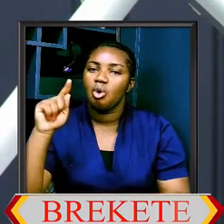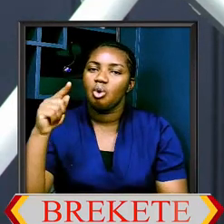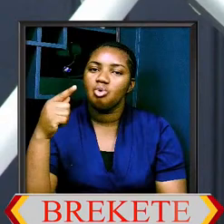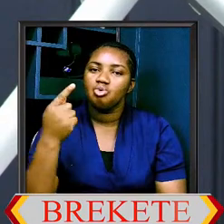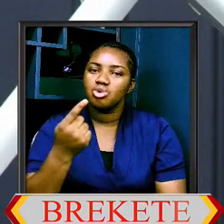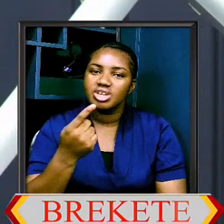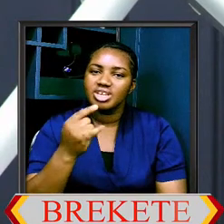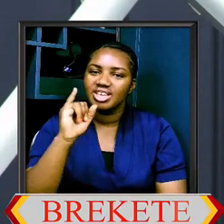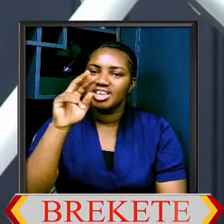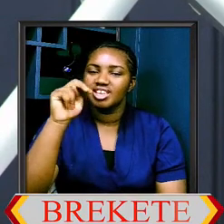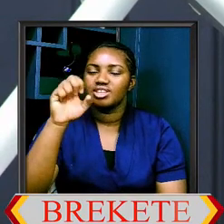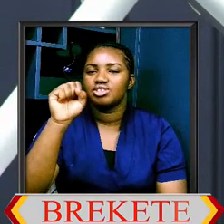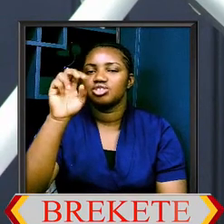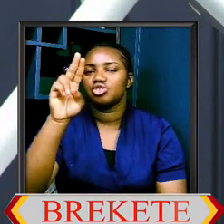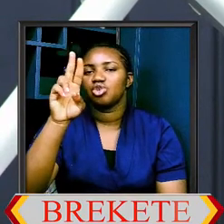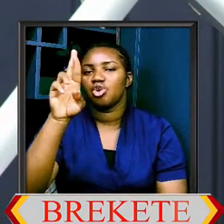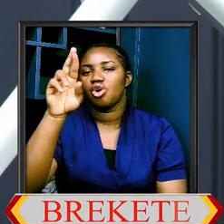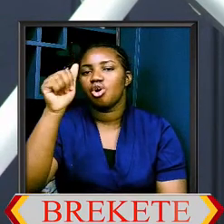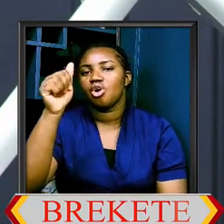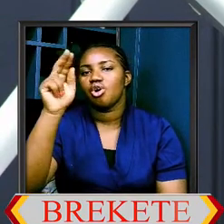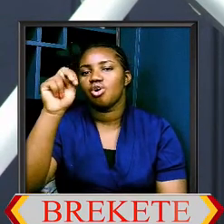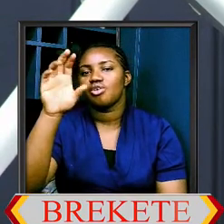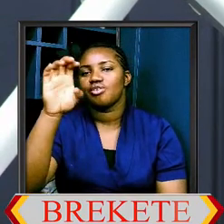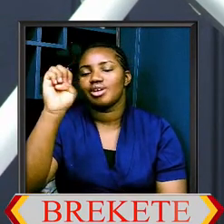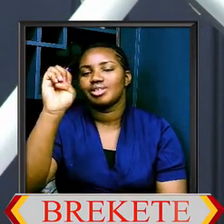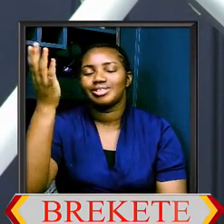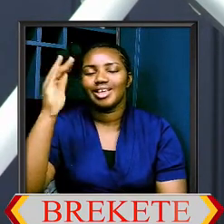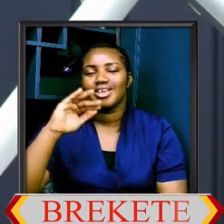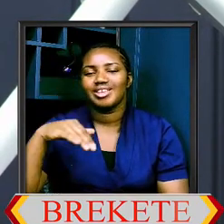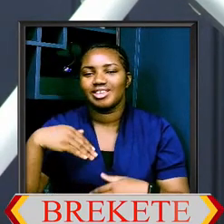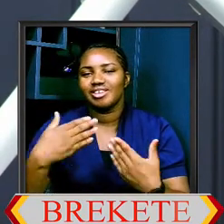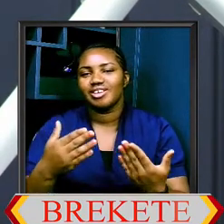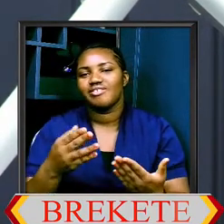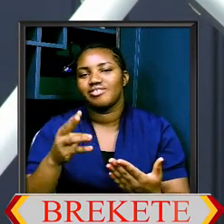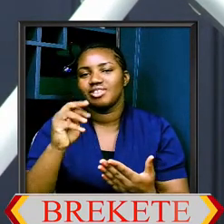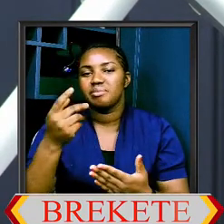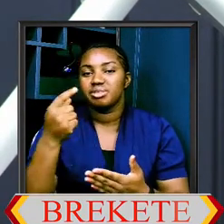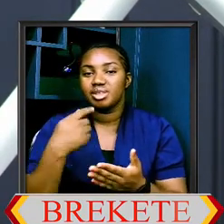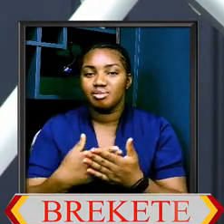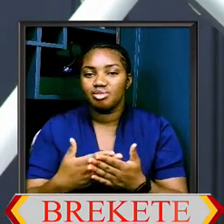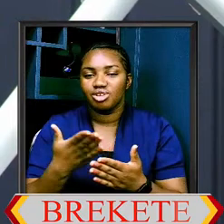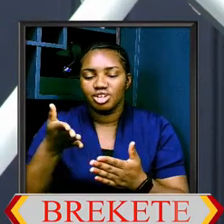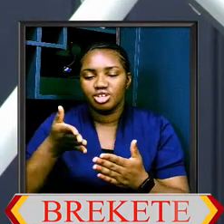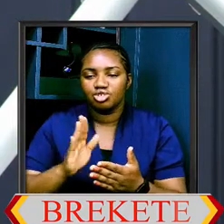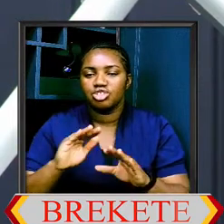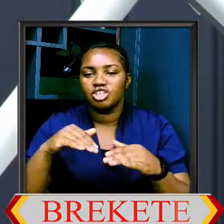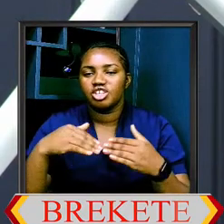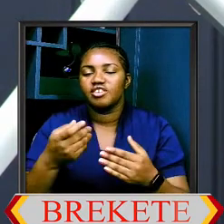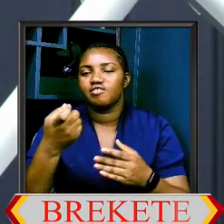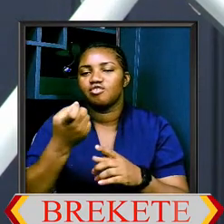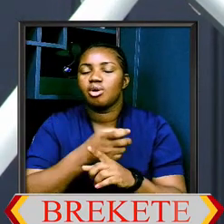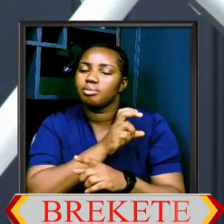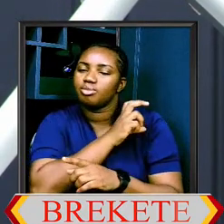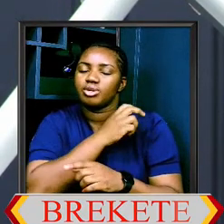only insurance they give them. The money where they suppose give them from police, they never give them.